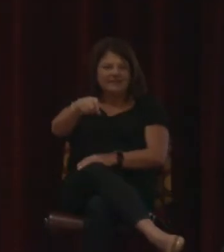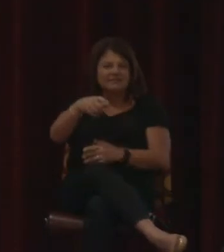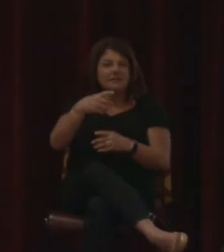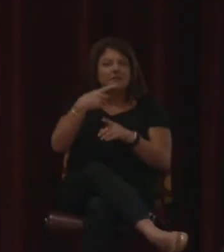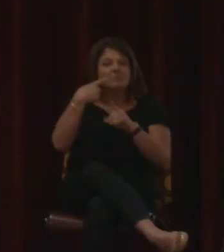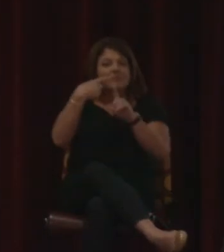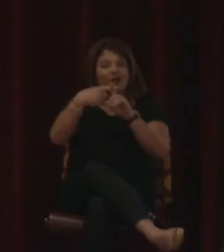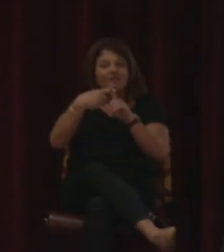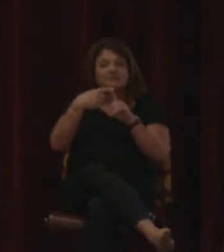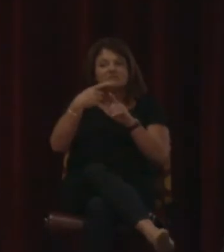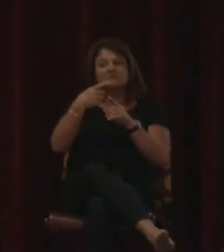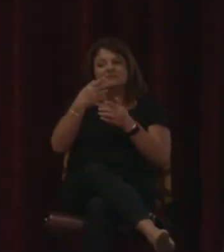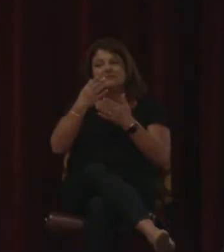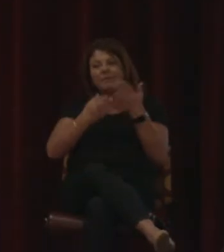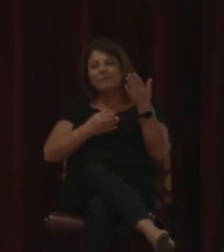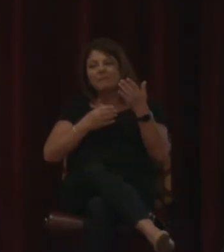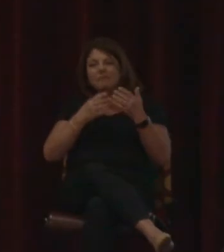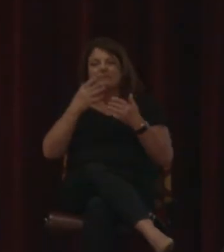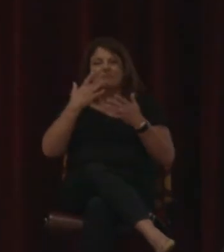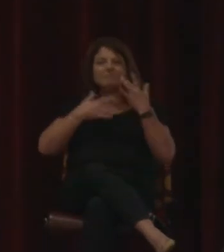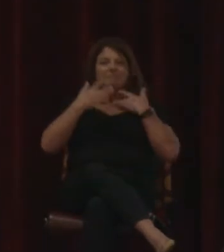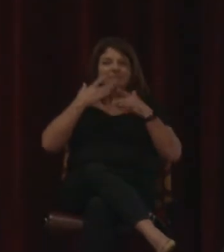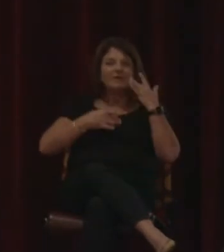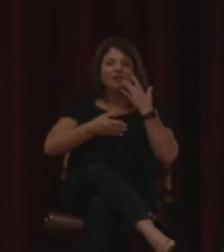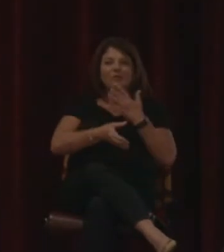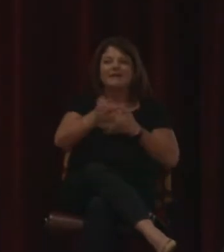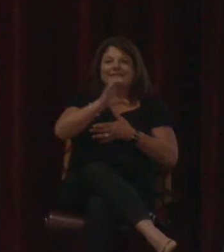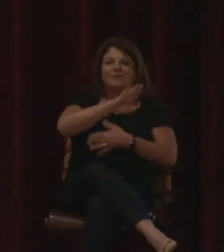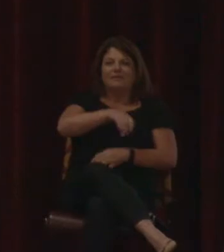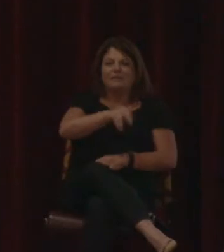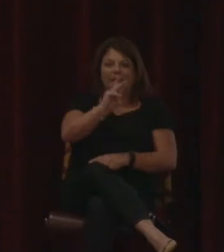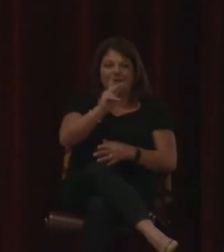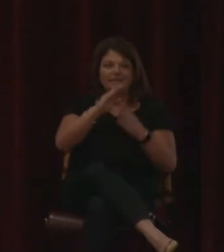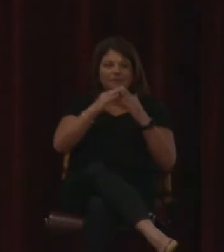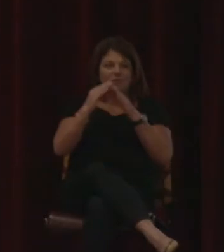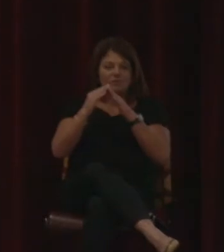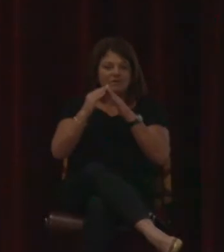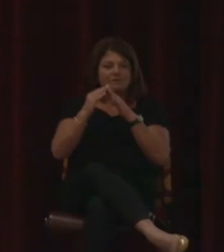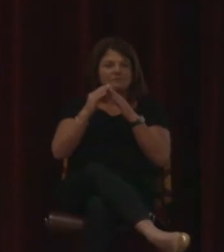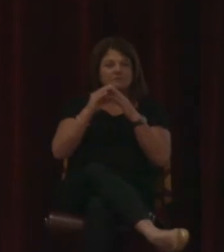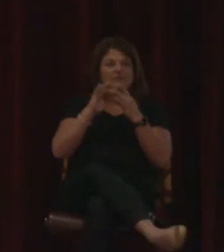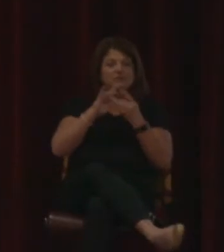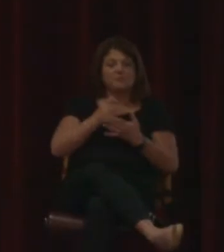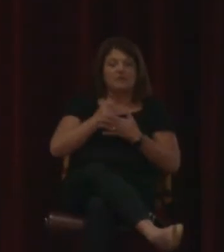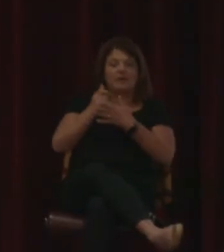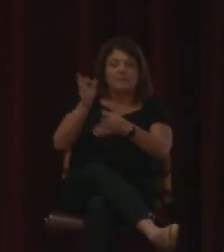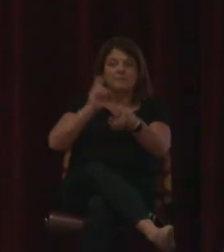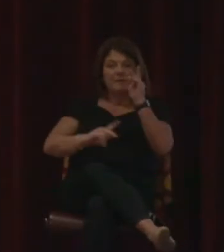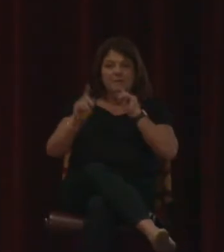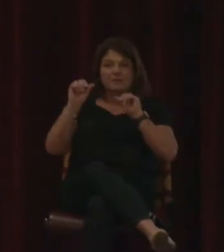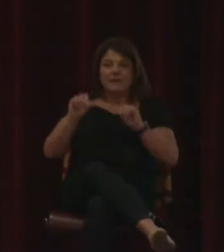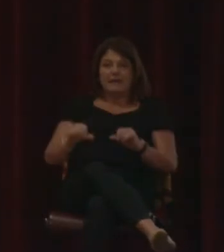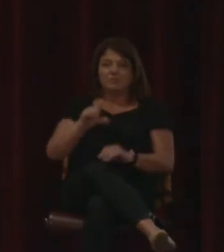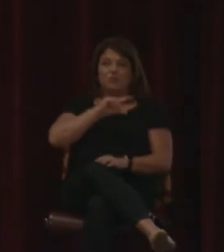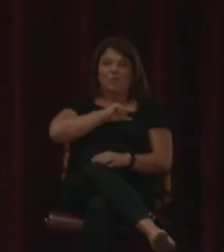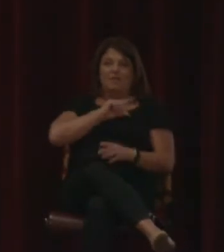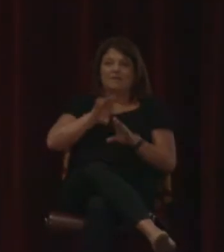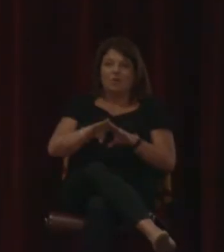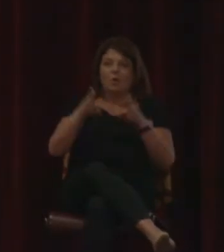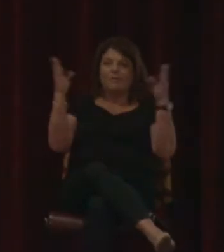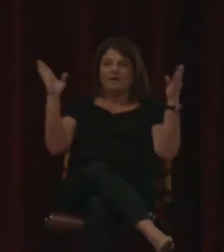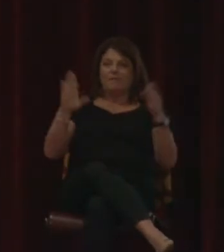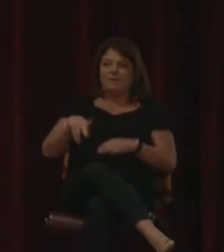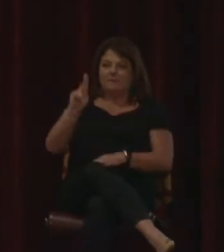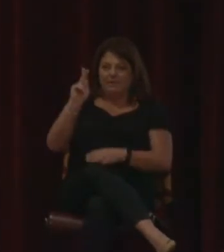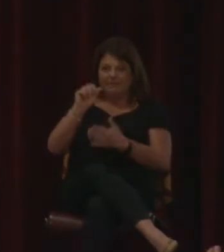laxing some of the criteria in the banking community in terms of helping people to be able to qualify to open up a bank account. And then